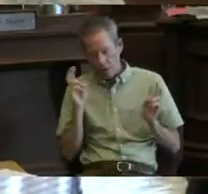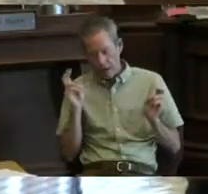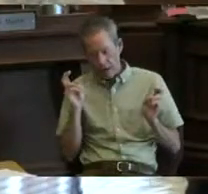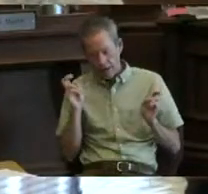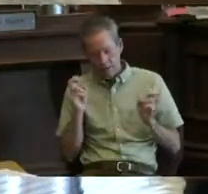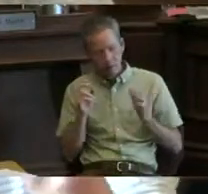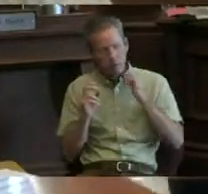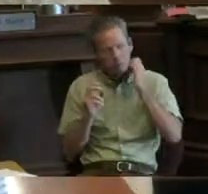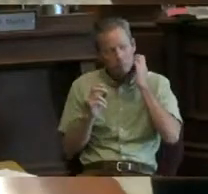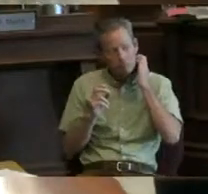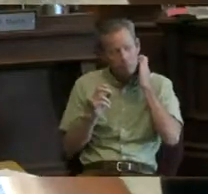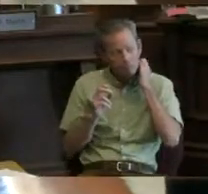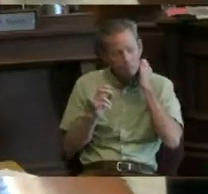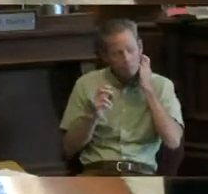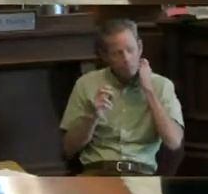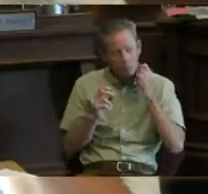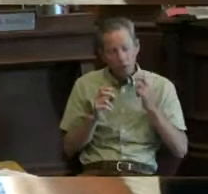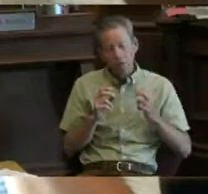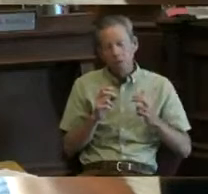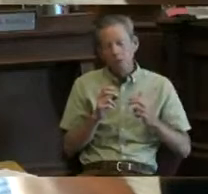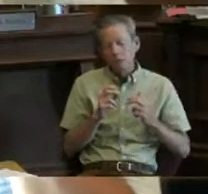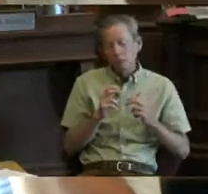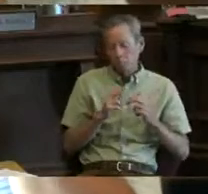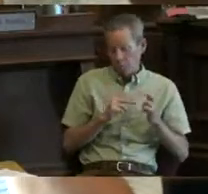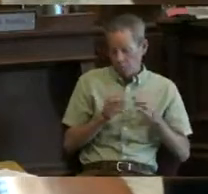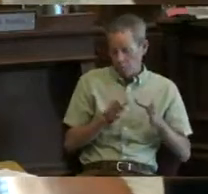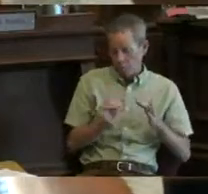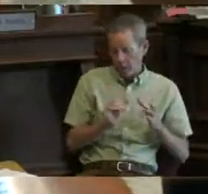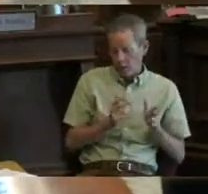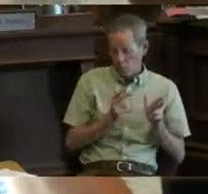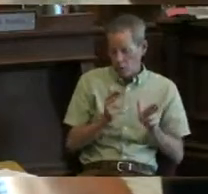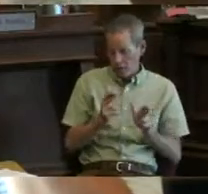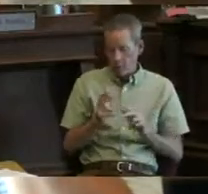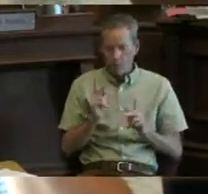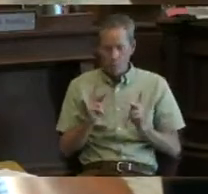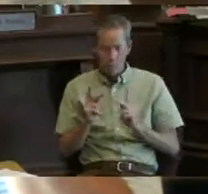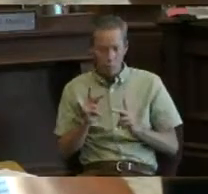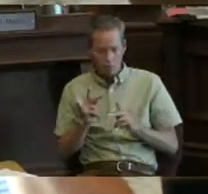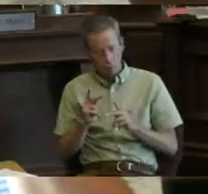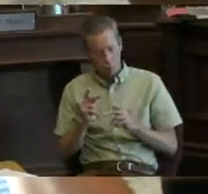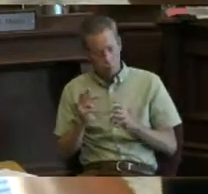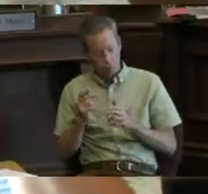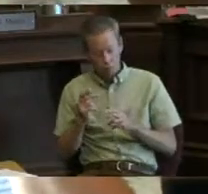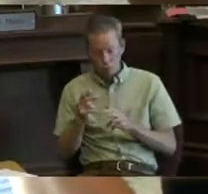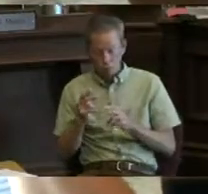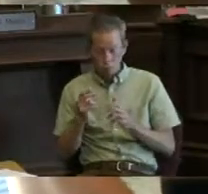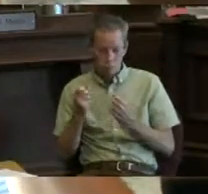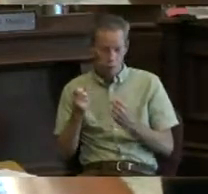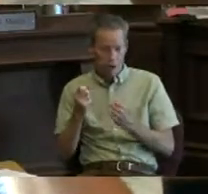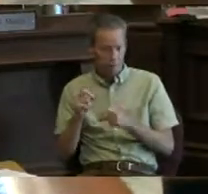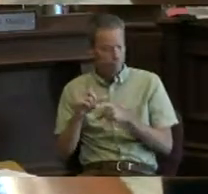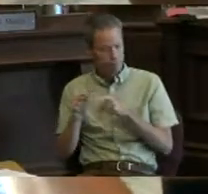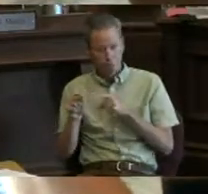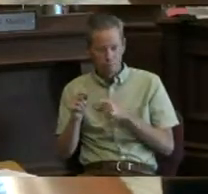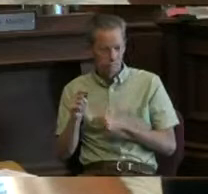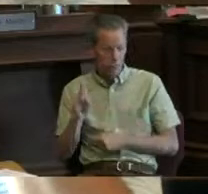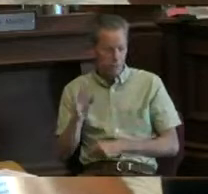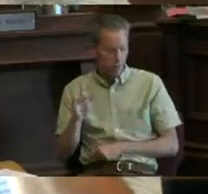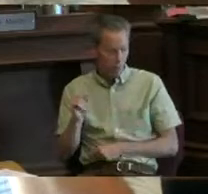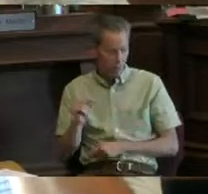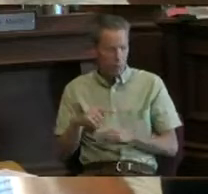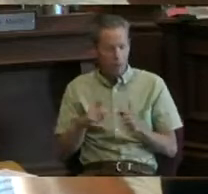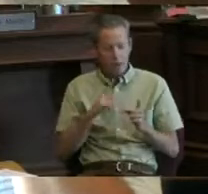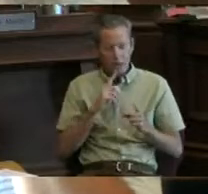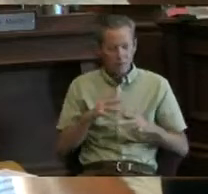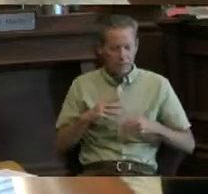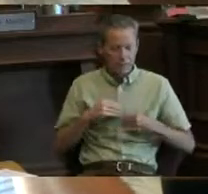build roads like rifles, people drive like bullets. So we want to make sure that we're doing what we can. And there have been some issues, but I would say it's been roundly accepted